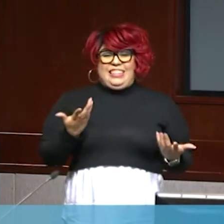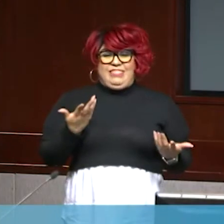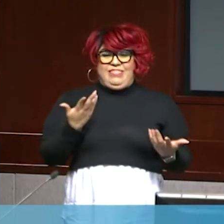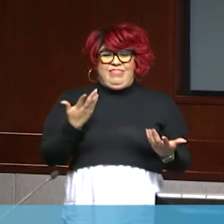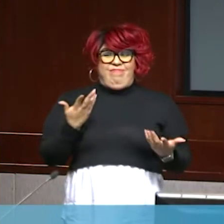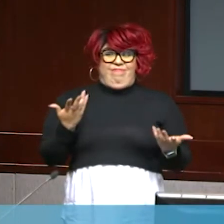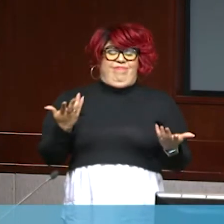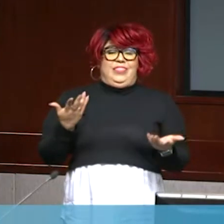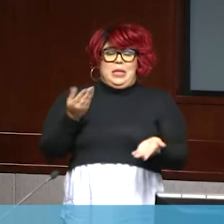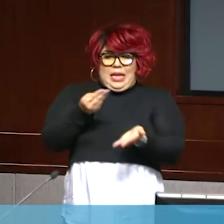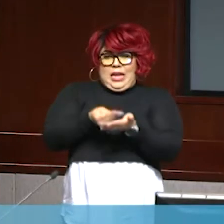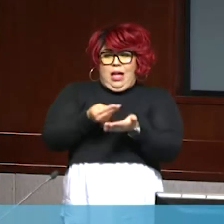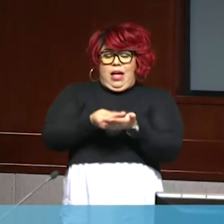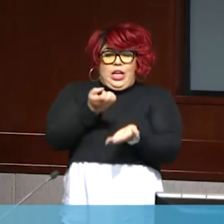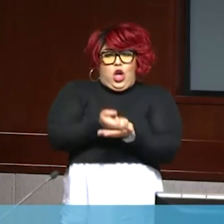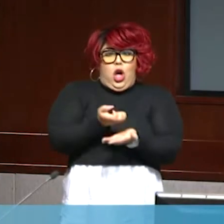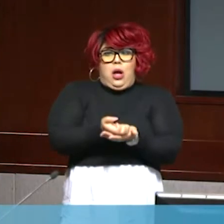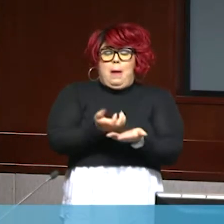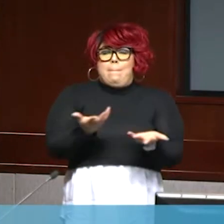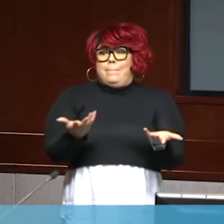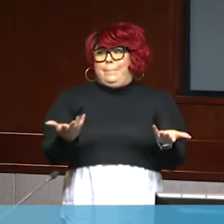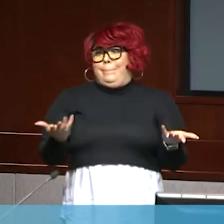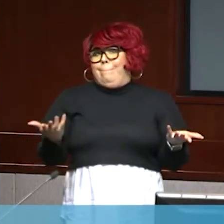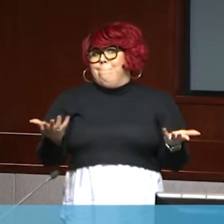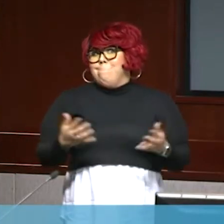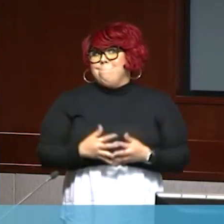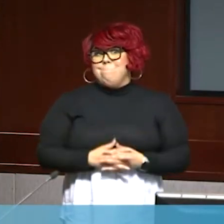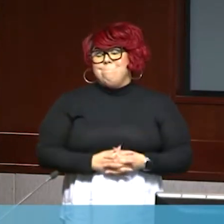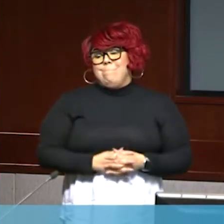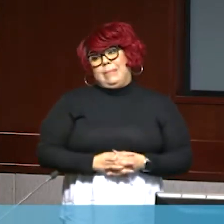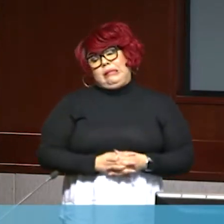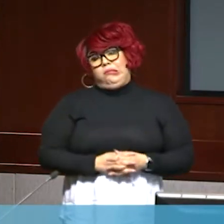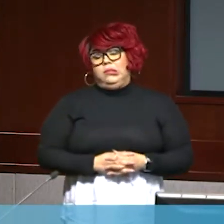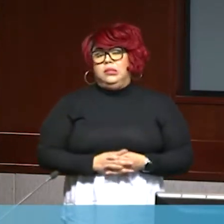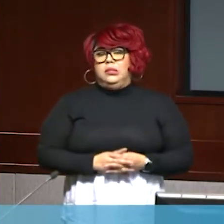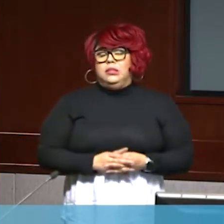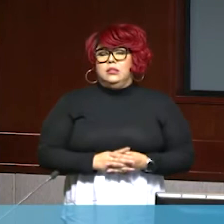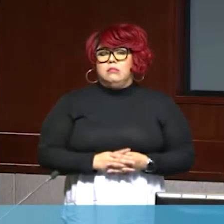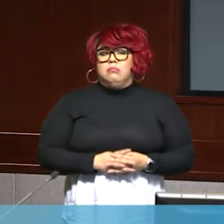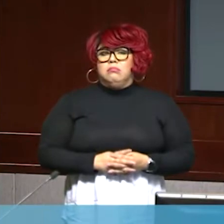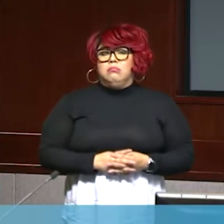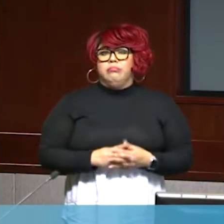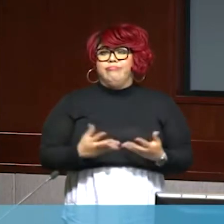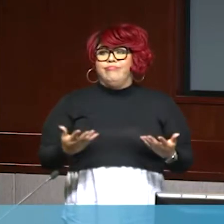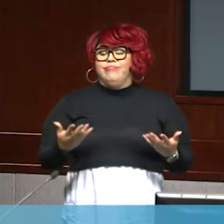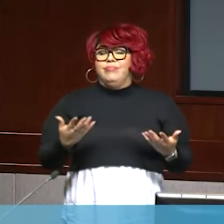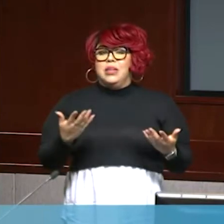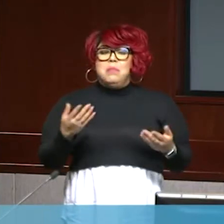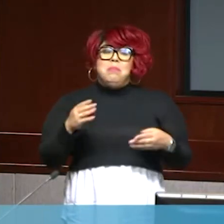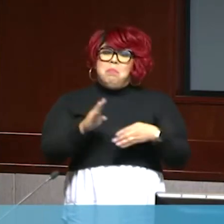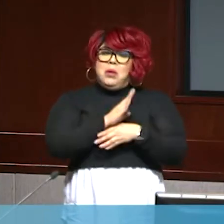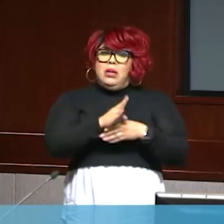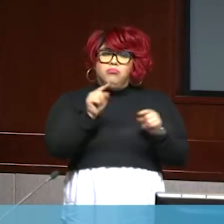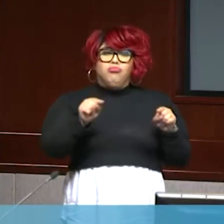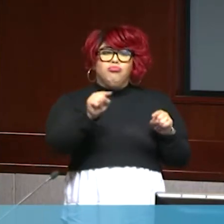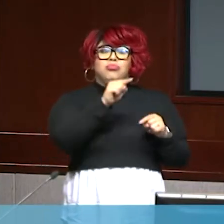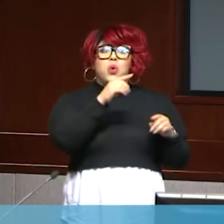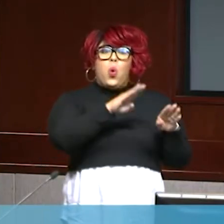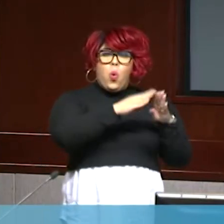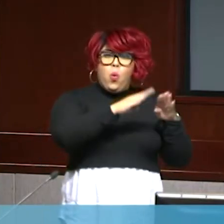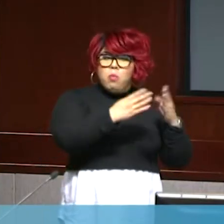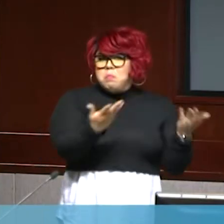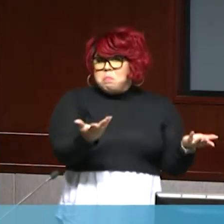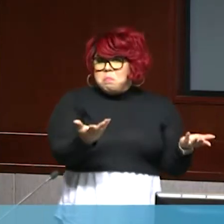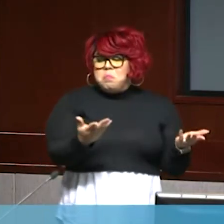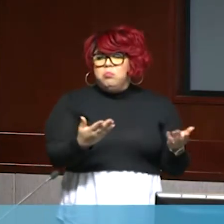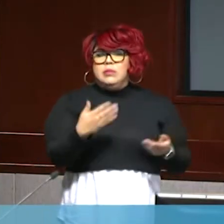The economy is, if you want to talk about how businesses are reopening, businesses